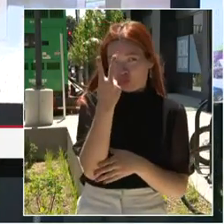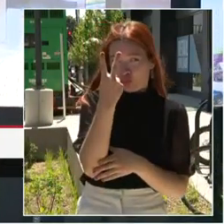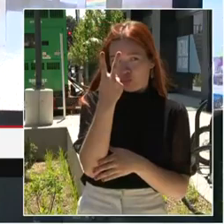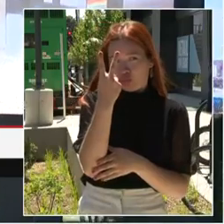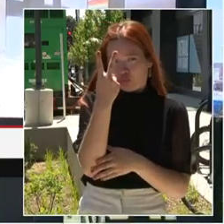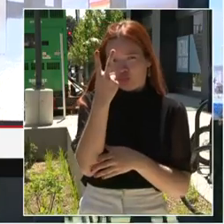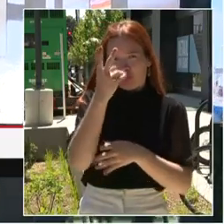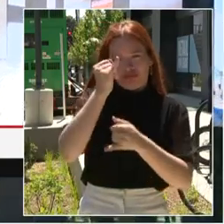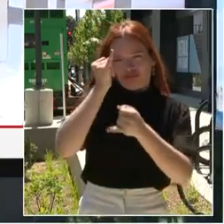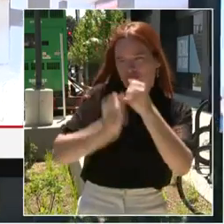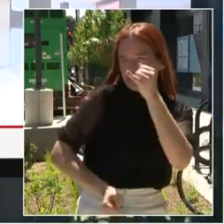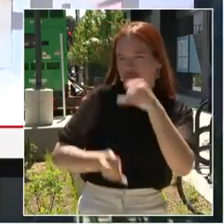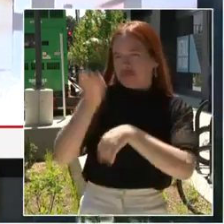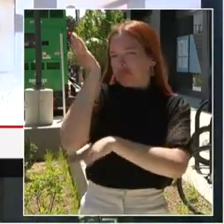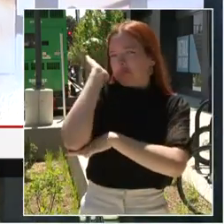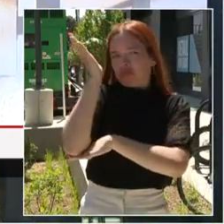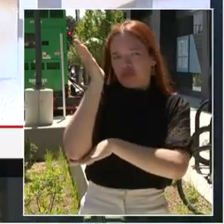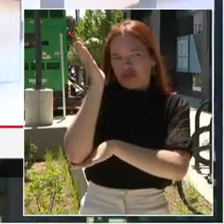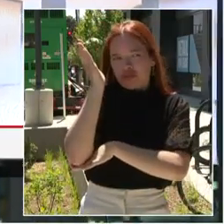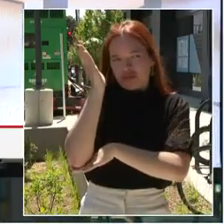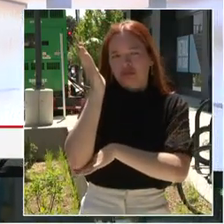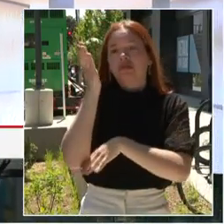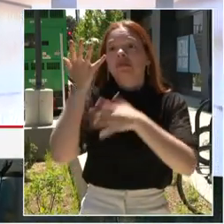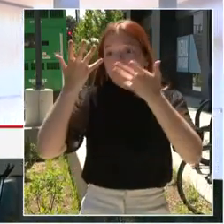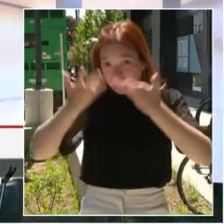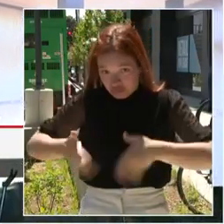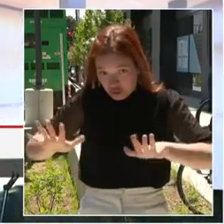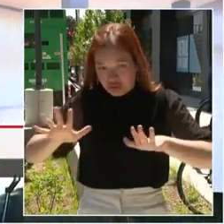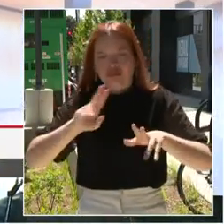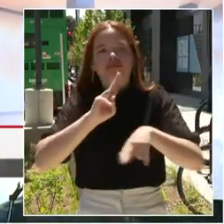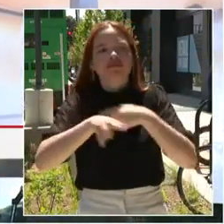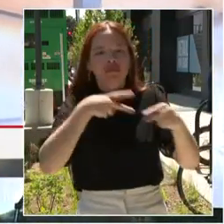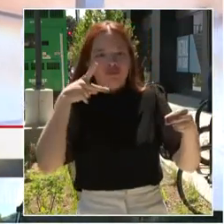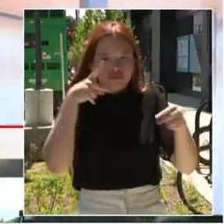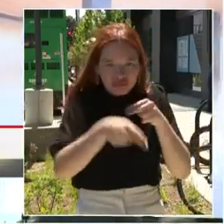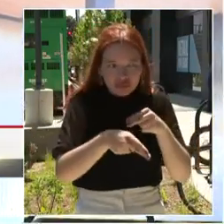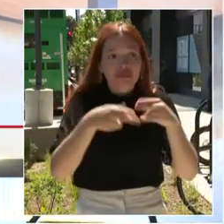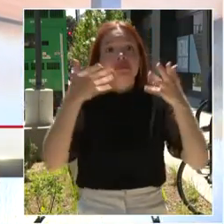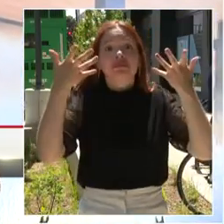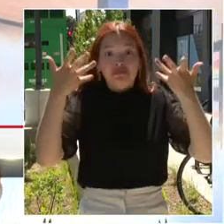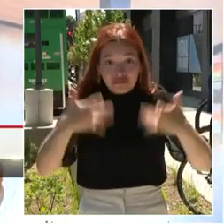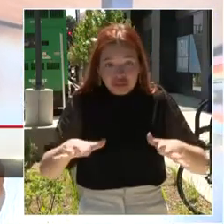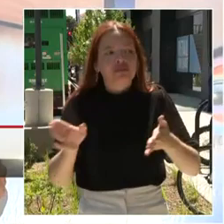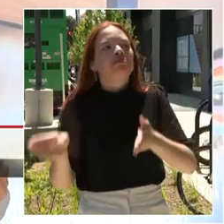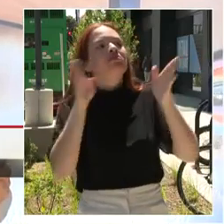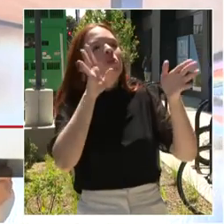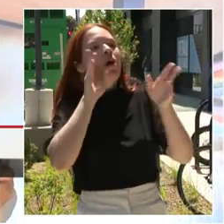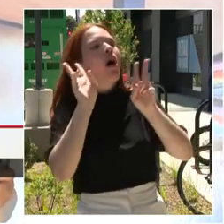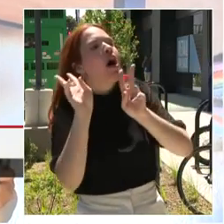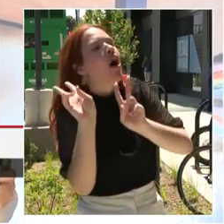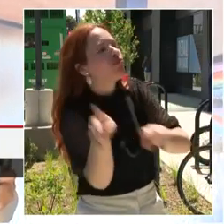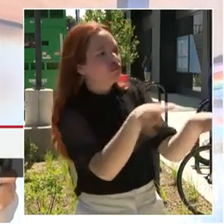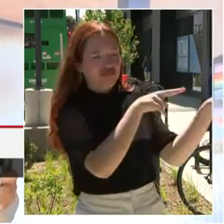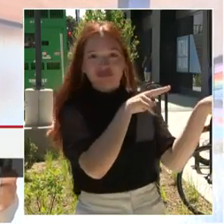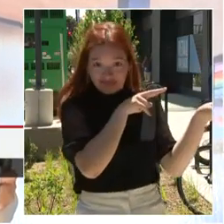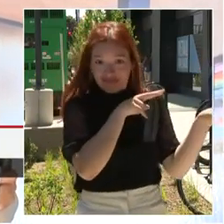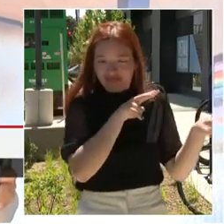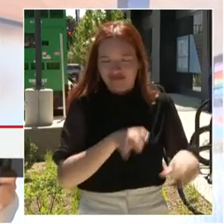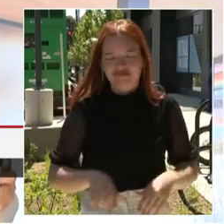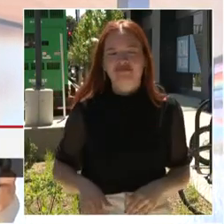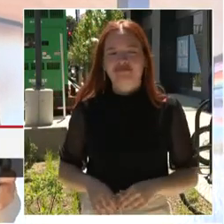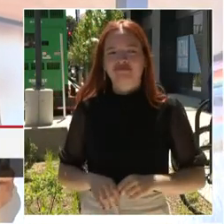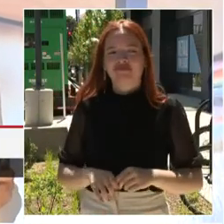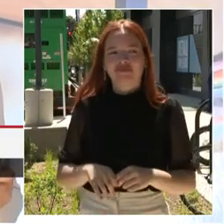cut a ribbon, get a tour, and all that good stuff. So now let me welcome from Trammell Crow, the Managing